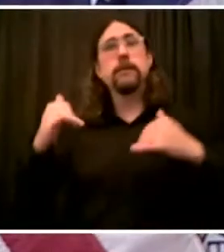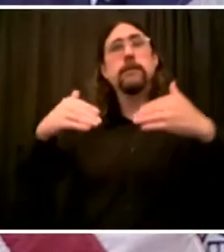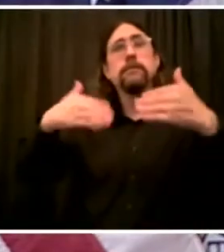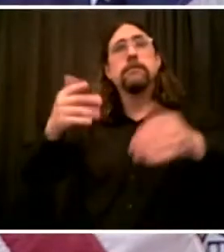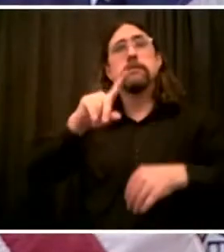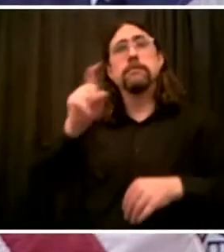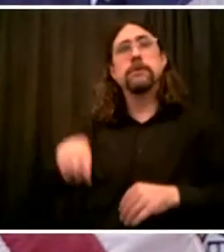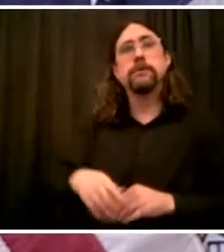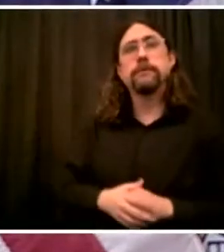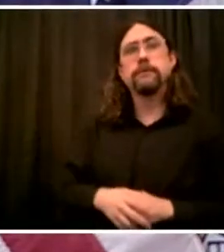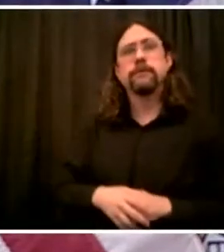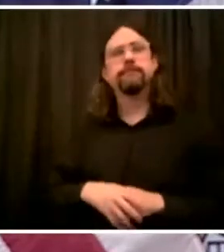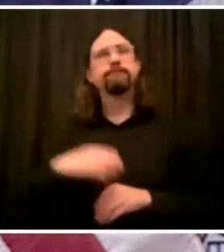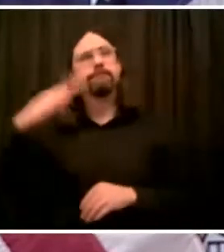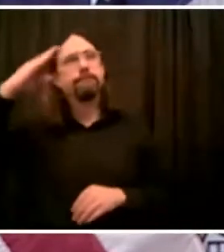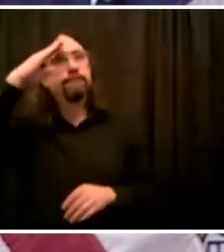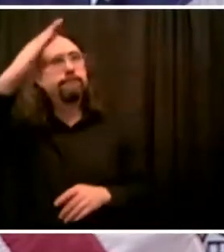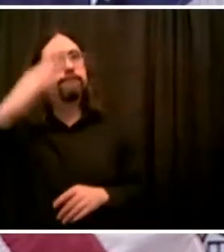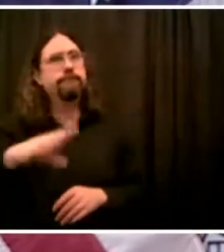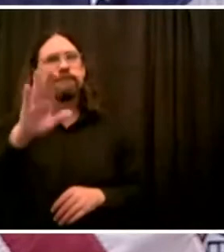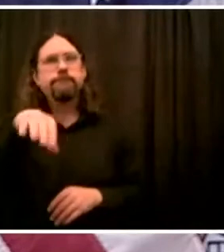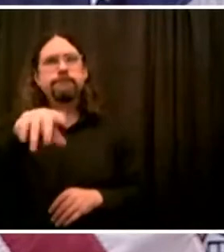We understand that DC 37